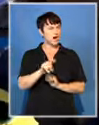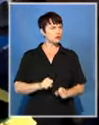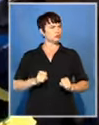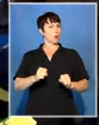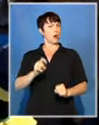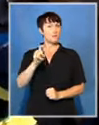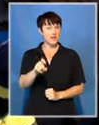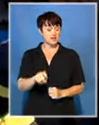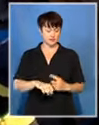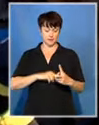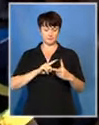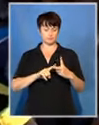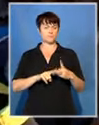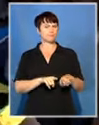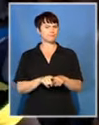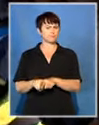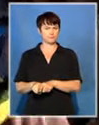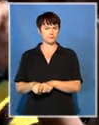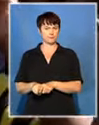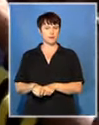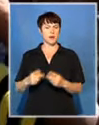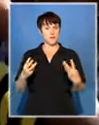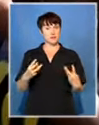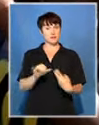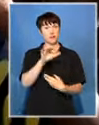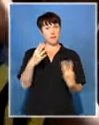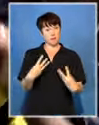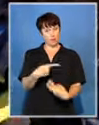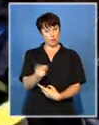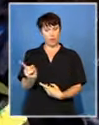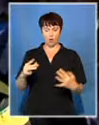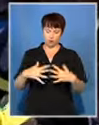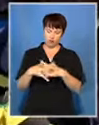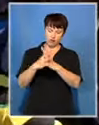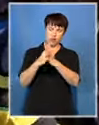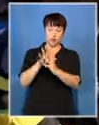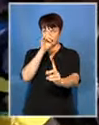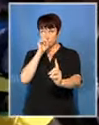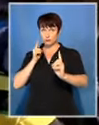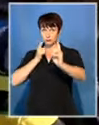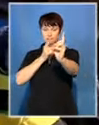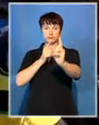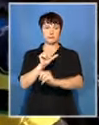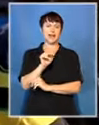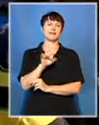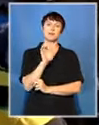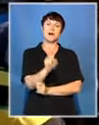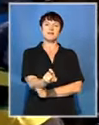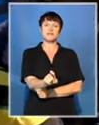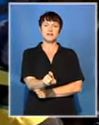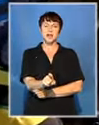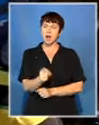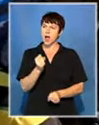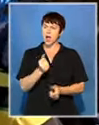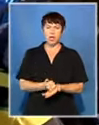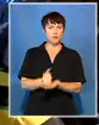strong, and ensuring that we strengthen and unite the people of South Africa behind the vision and mission of the ANC in improving